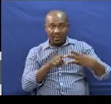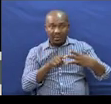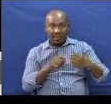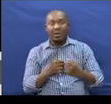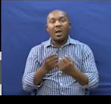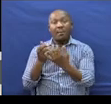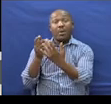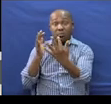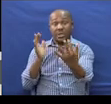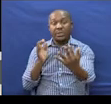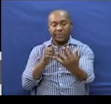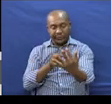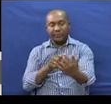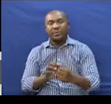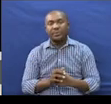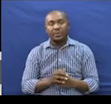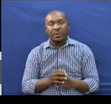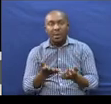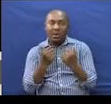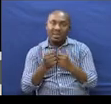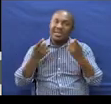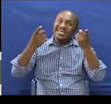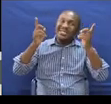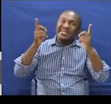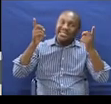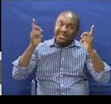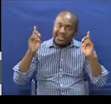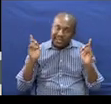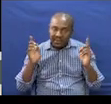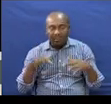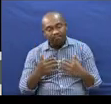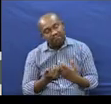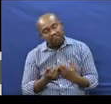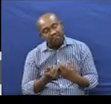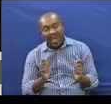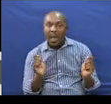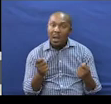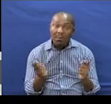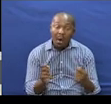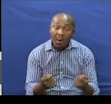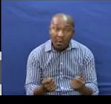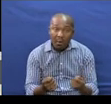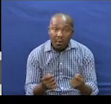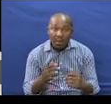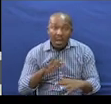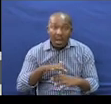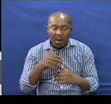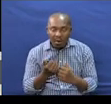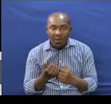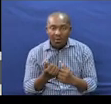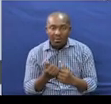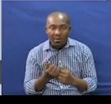populations, whether it's trees, animals, or when it is